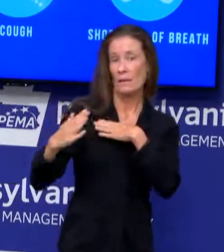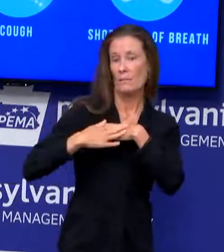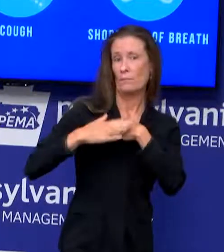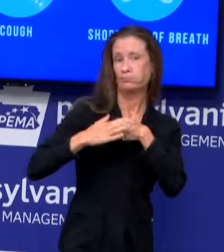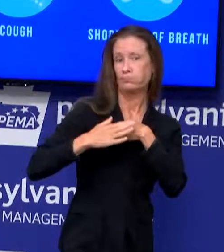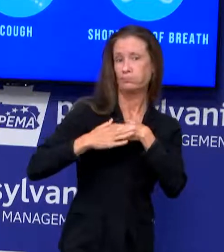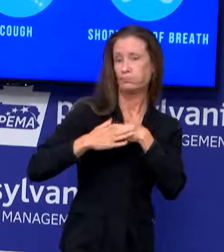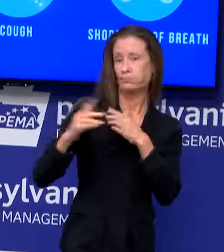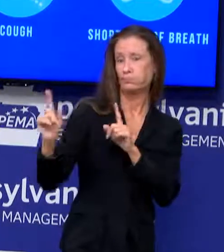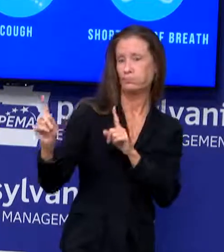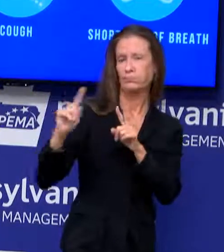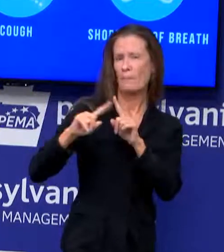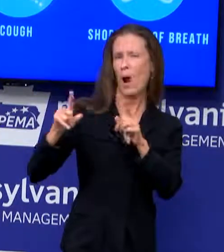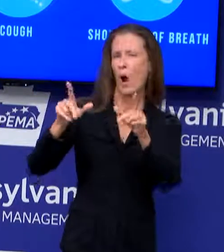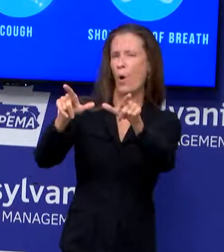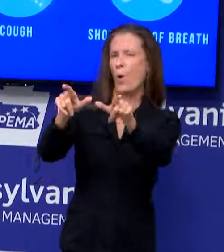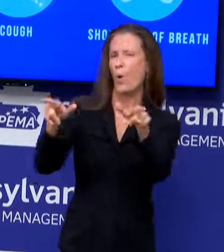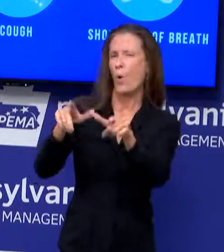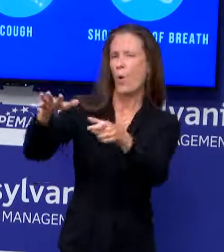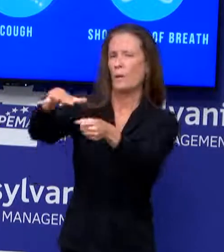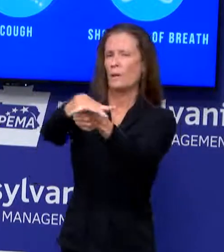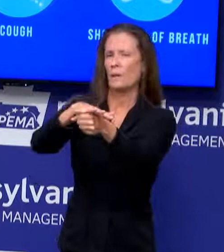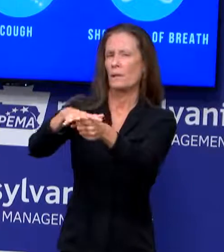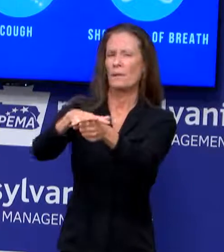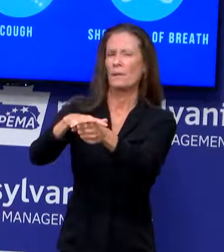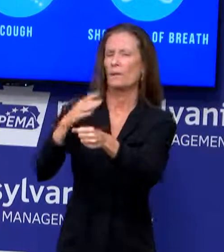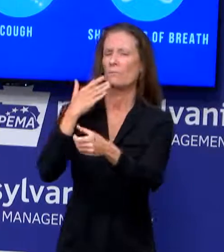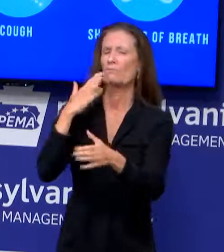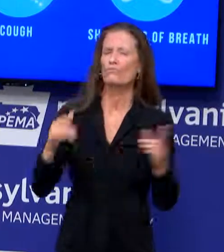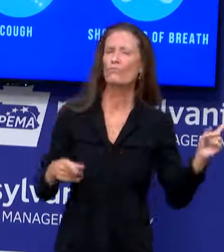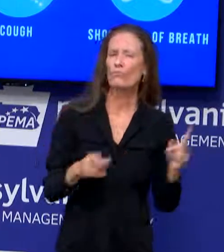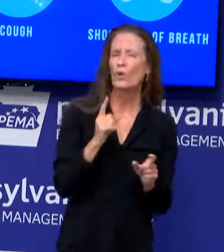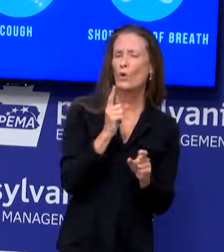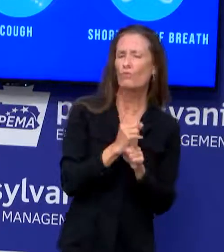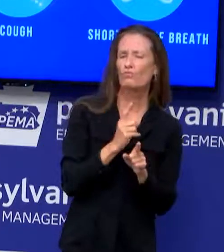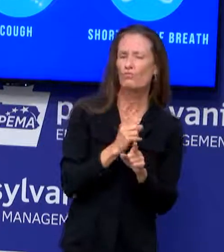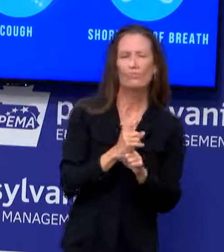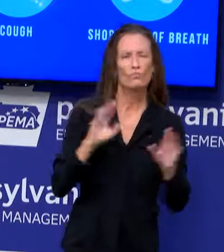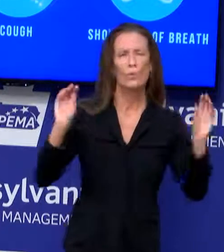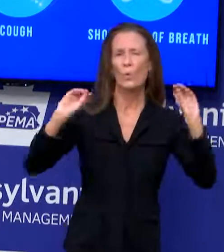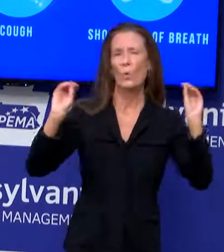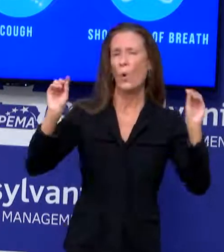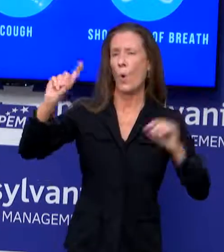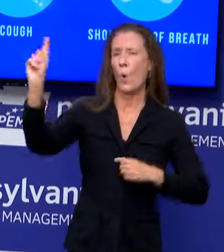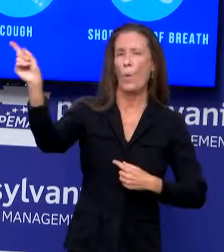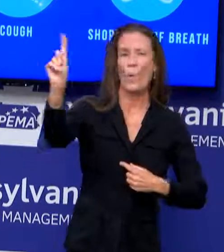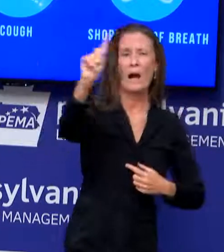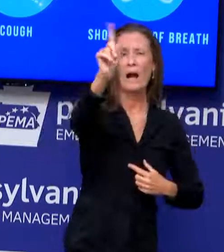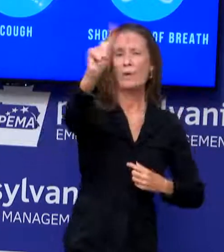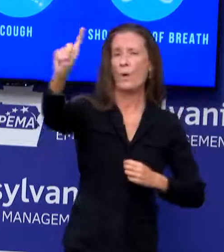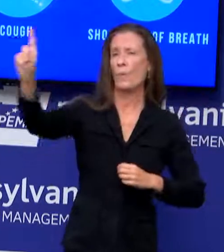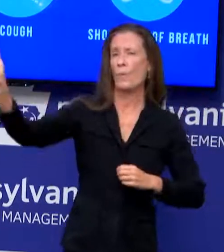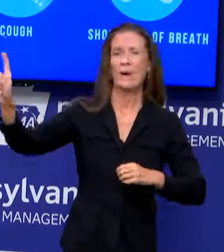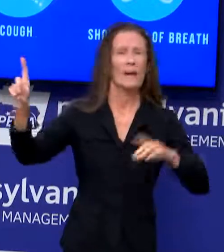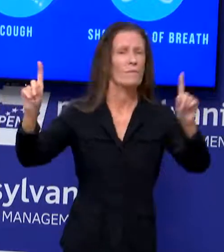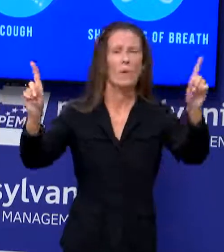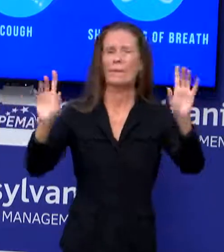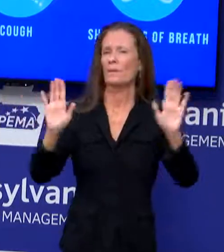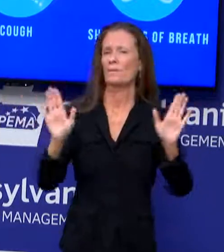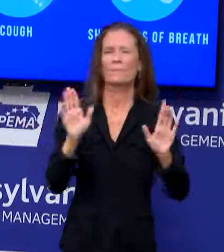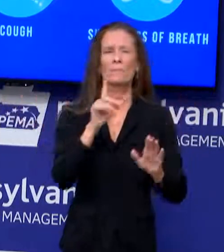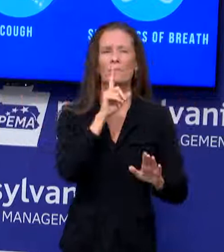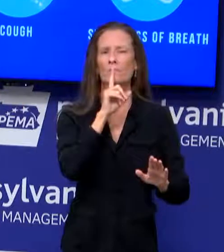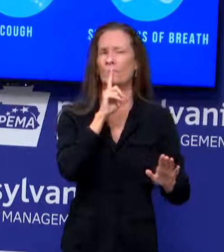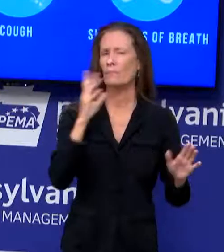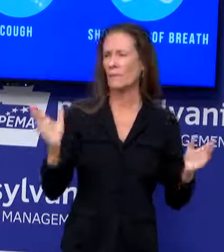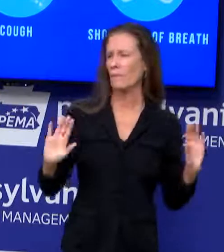It's not going to store their specific location. I know that people are concerned about that that the government is somehow tracking their location. It does